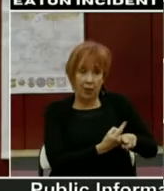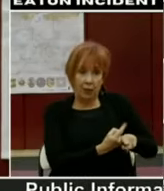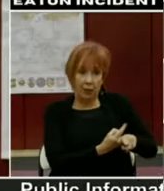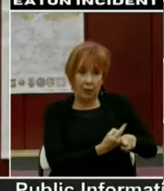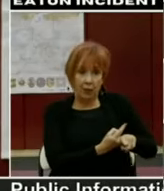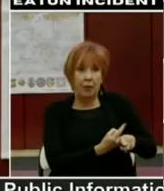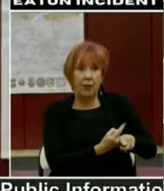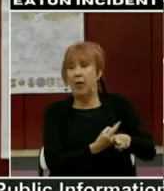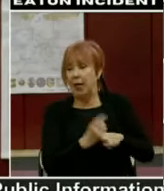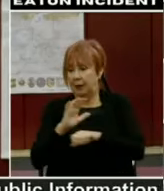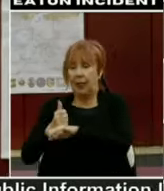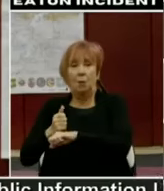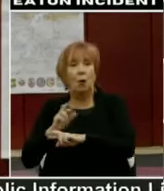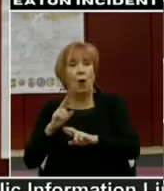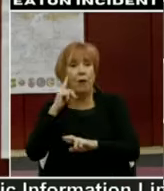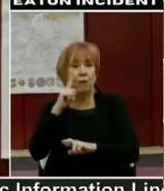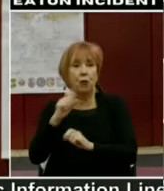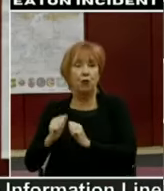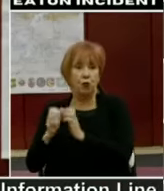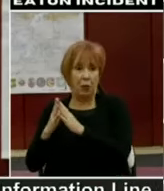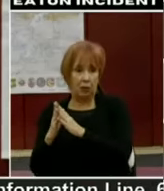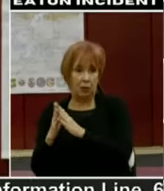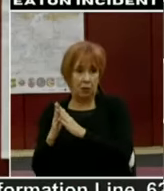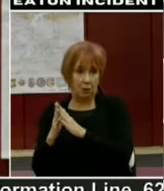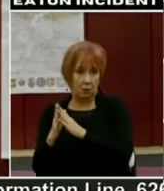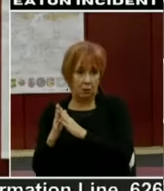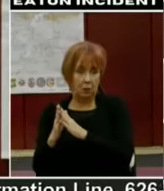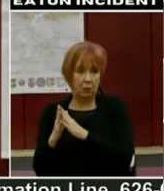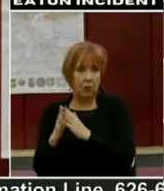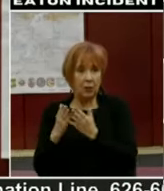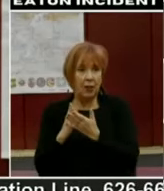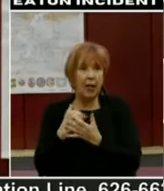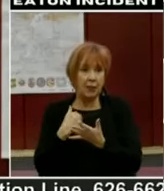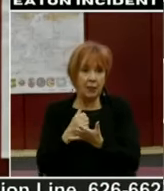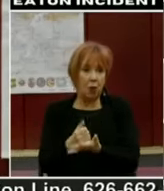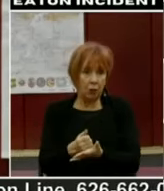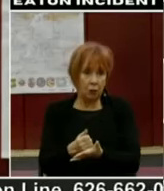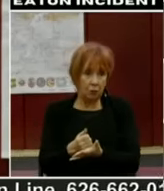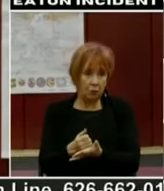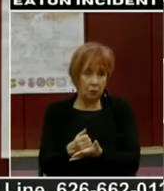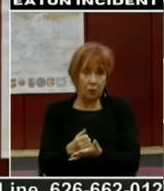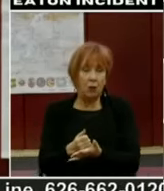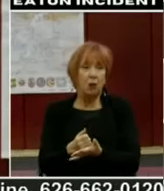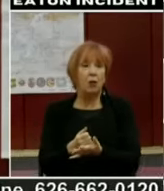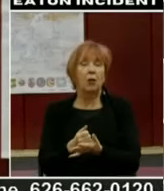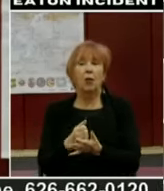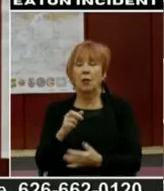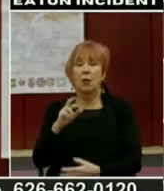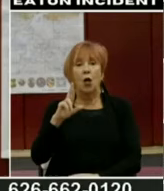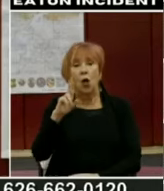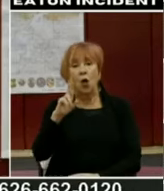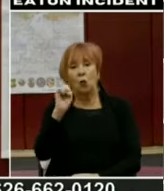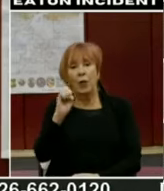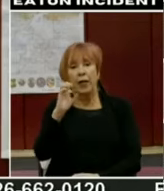So more news to come on that. For more updates about debris removal from your properties, please go to